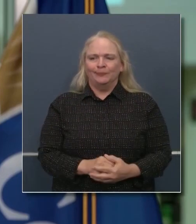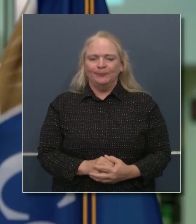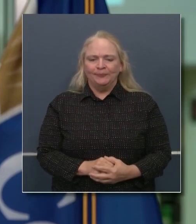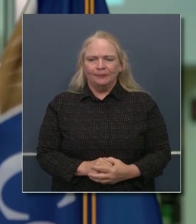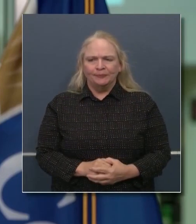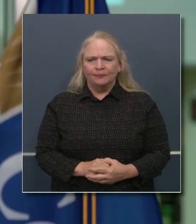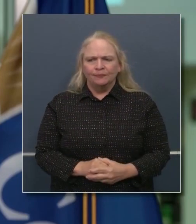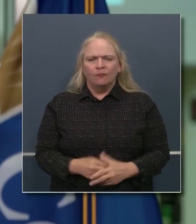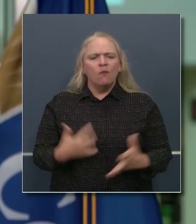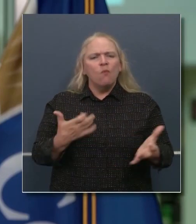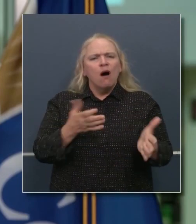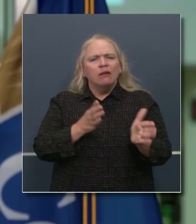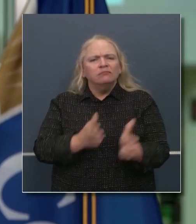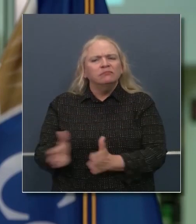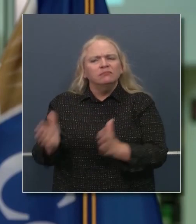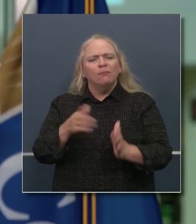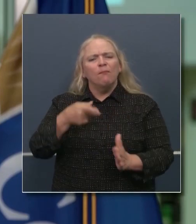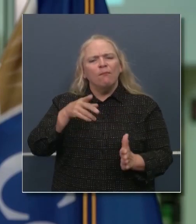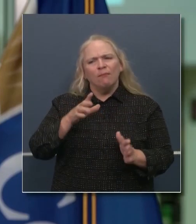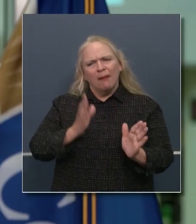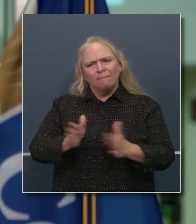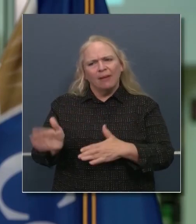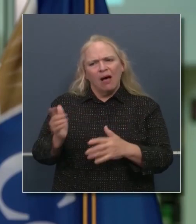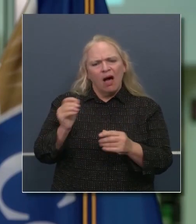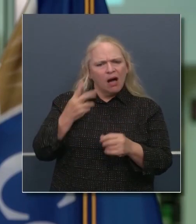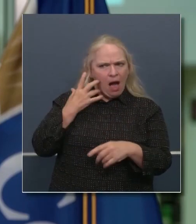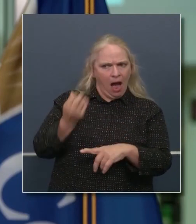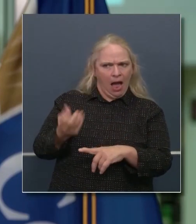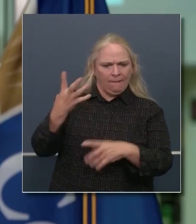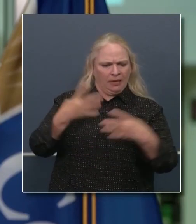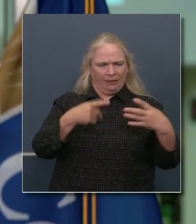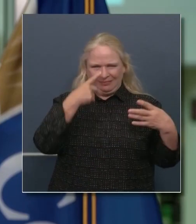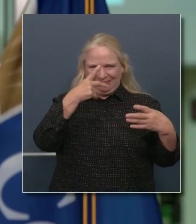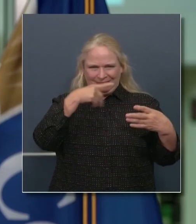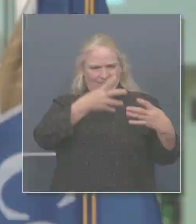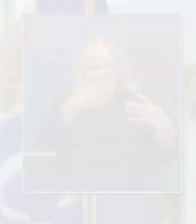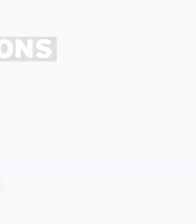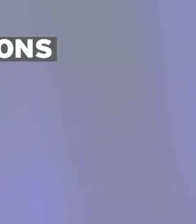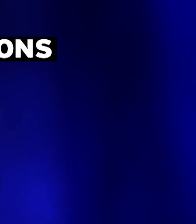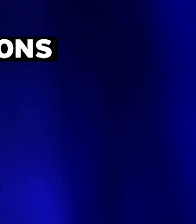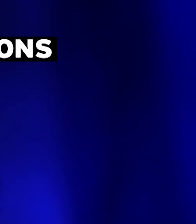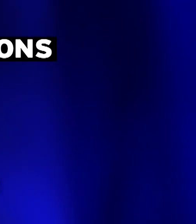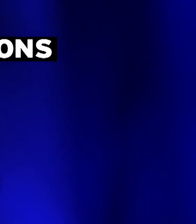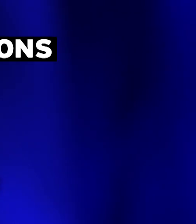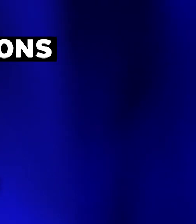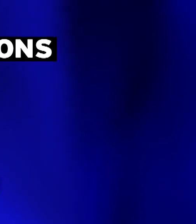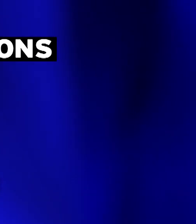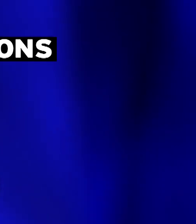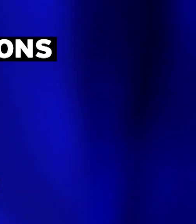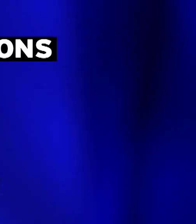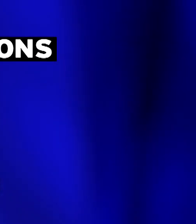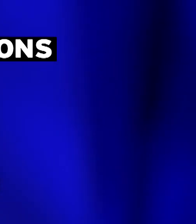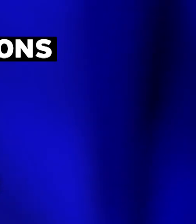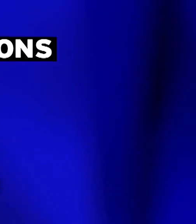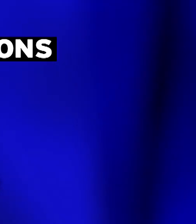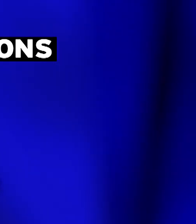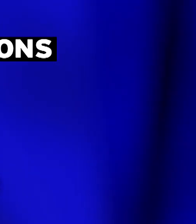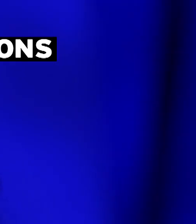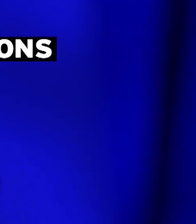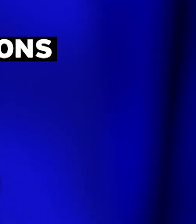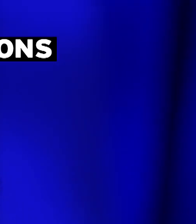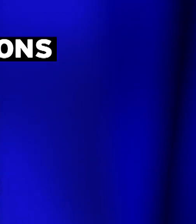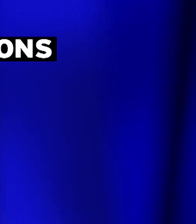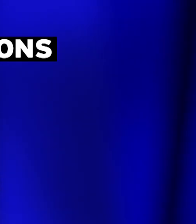Governor Gavin Newsom says California will be using a dimmer switch to modify its reopening plans. During a noon press conference, Newsom announced